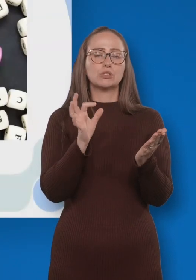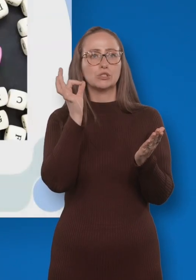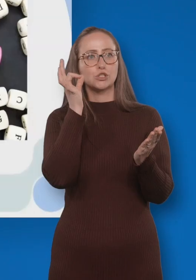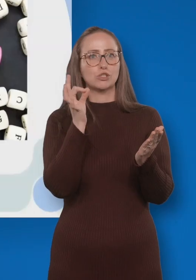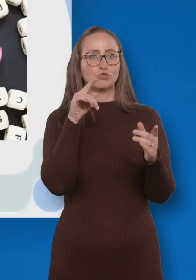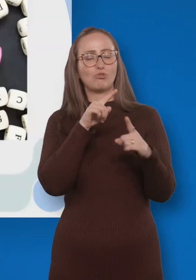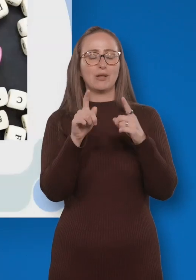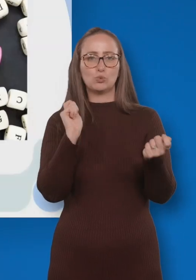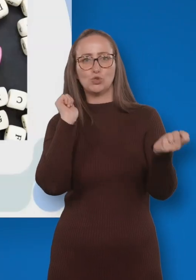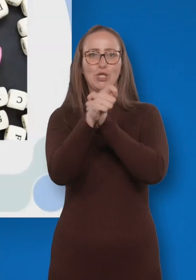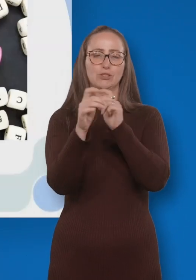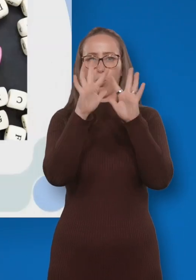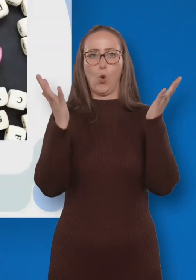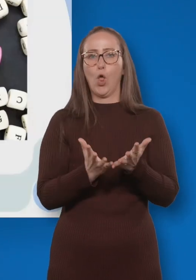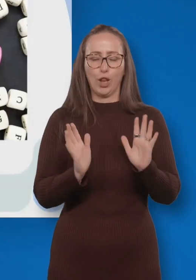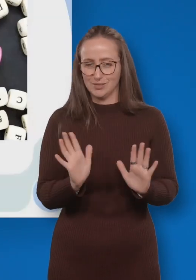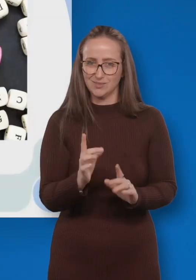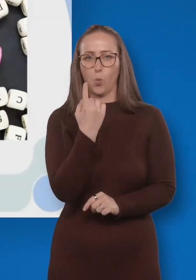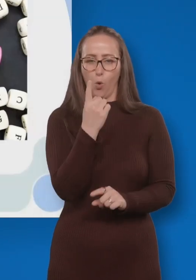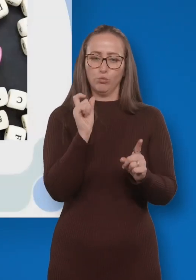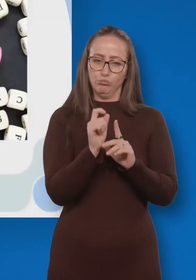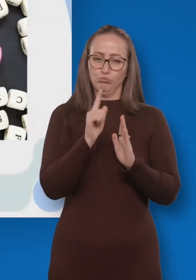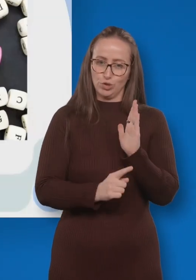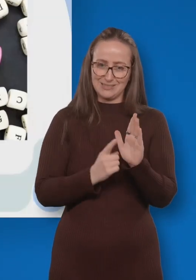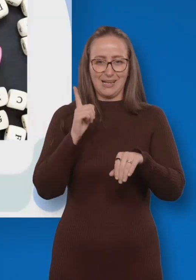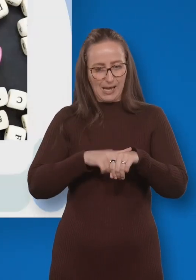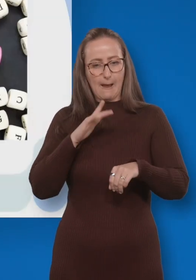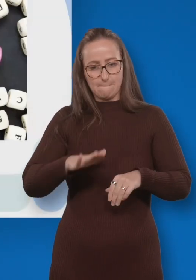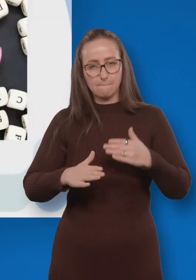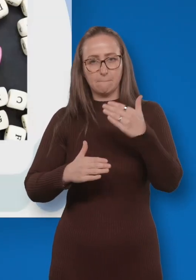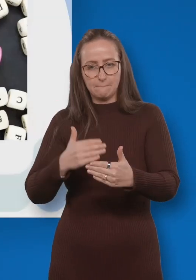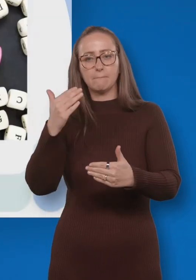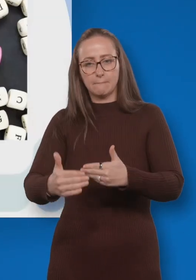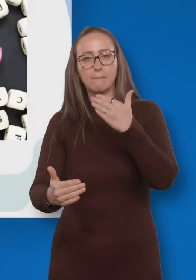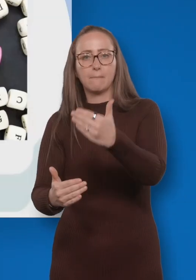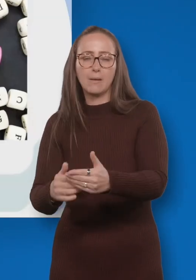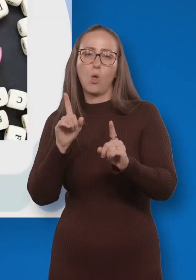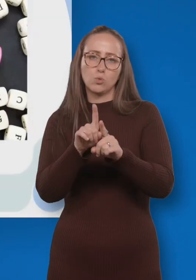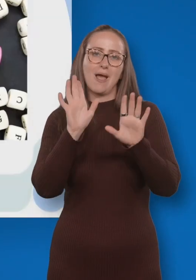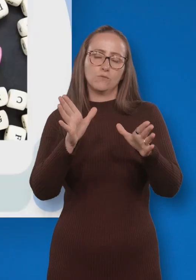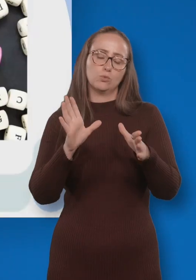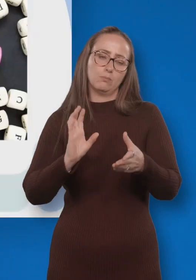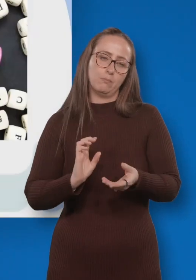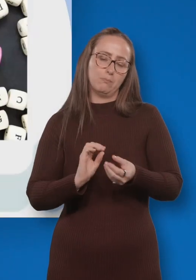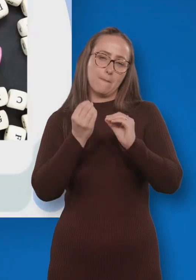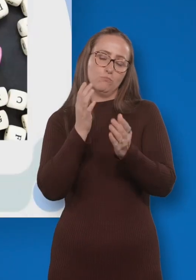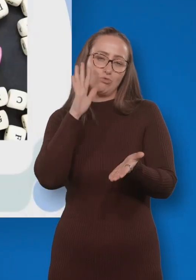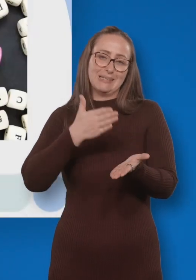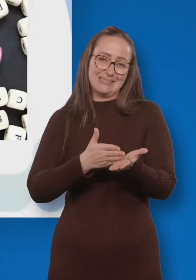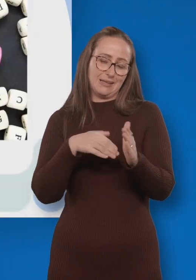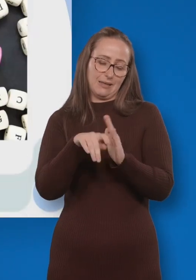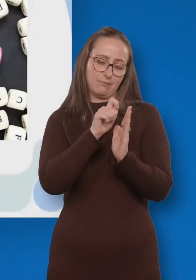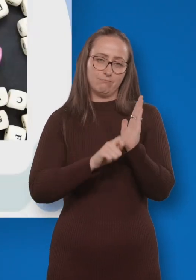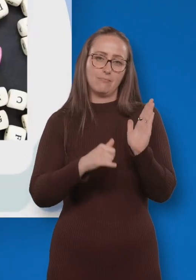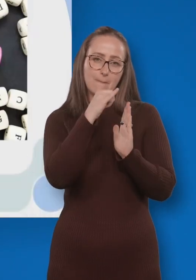you're not trying to do blue sky, you're not trying to change the world. It has to be, you know, one project at a time. And I think it's being about being realistic about that in your